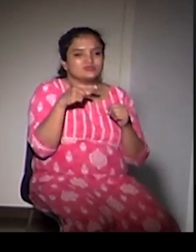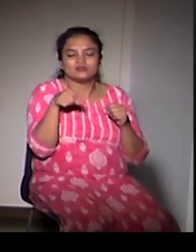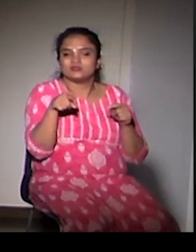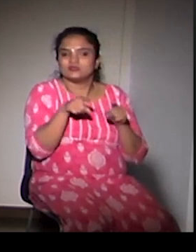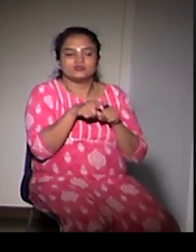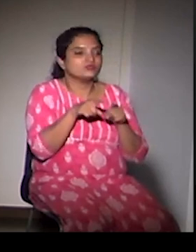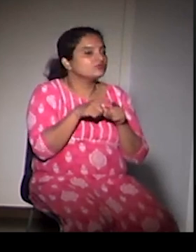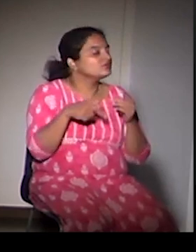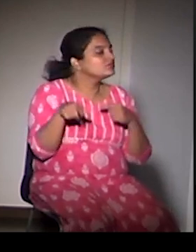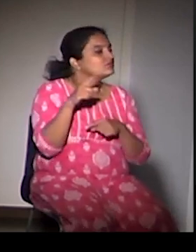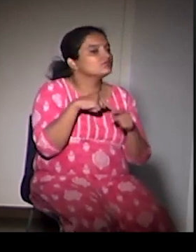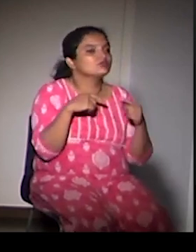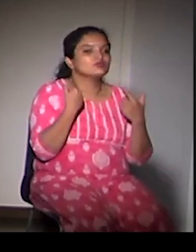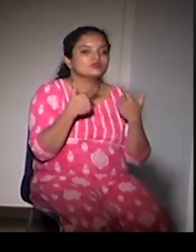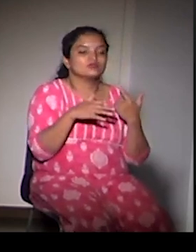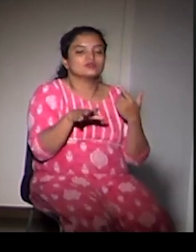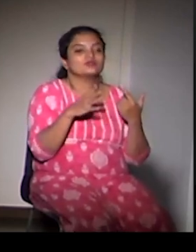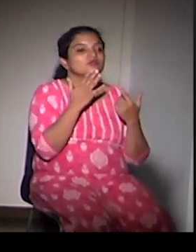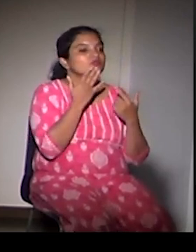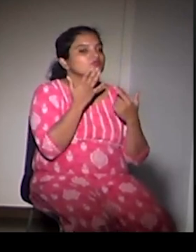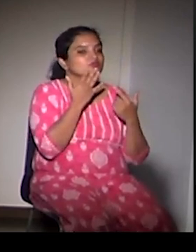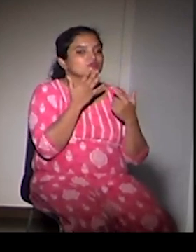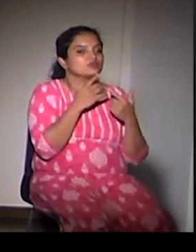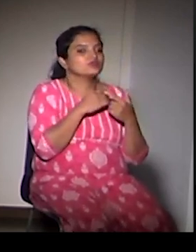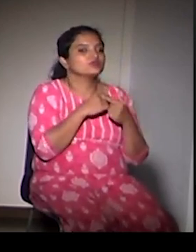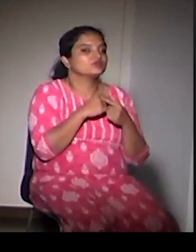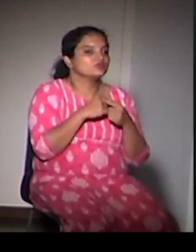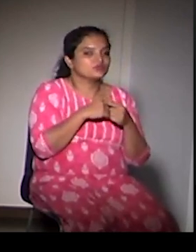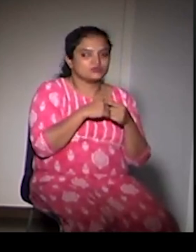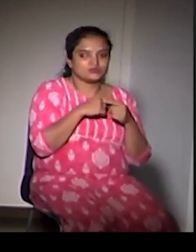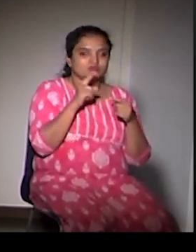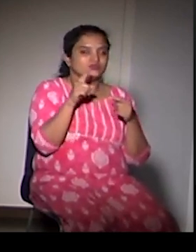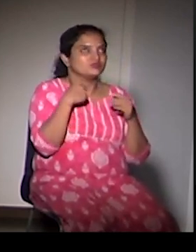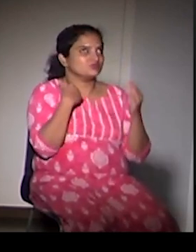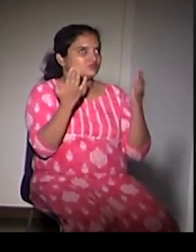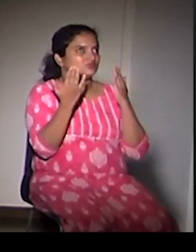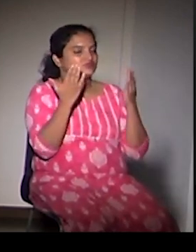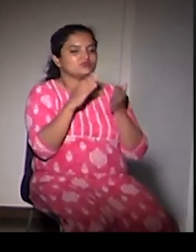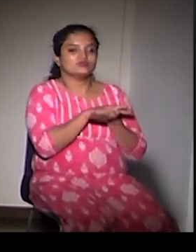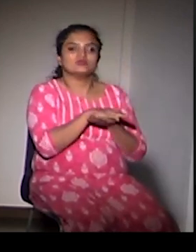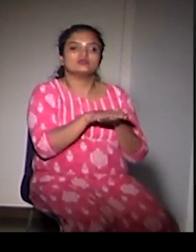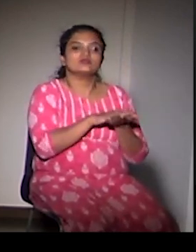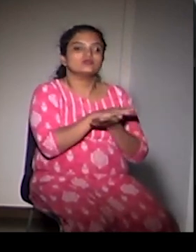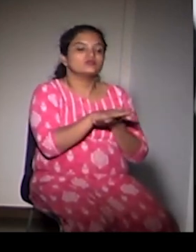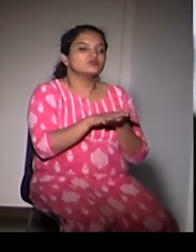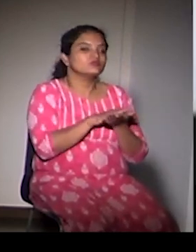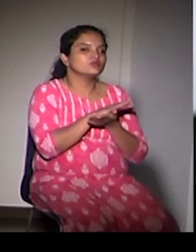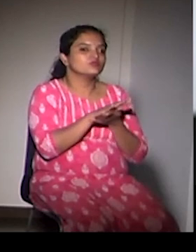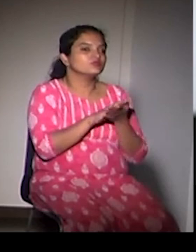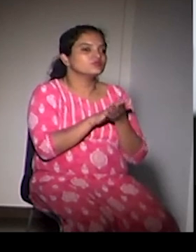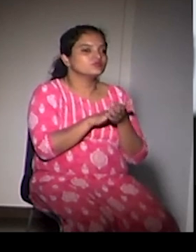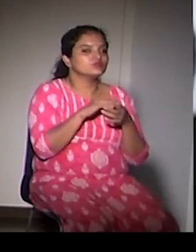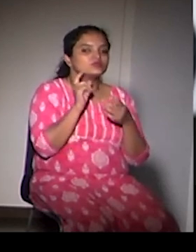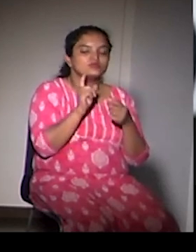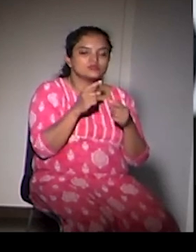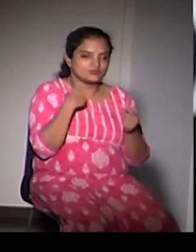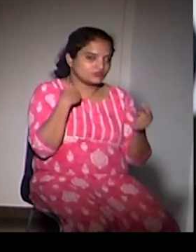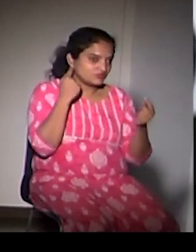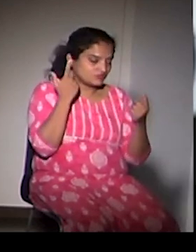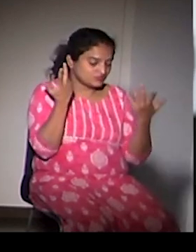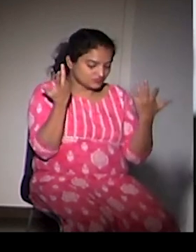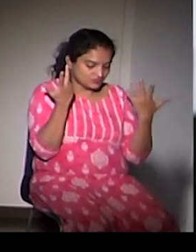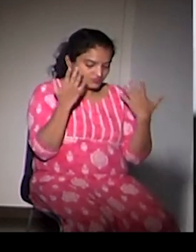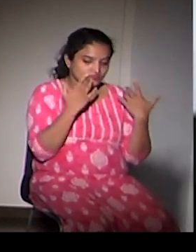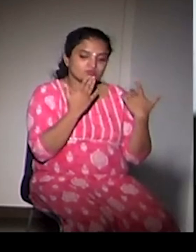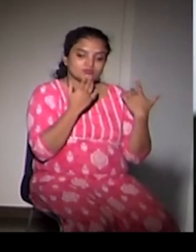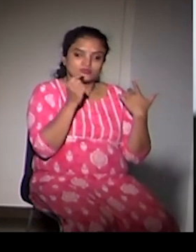the individual colour. So it's a bit of a compromise. They have other advantages, which we'll talk about a bit more in a minute.